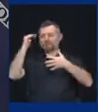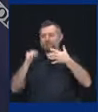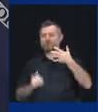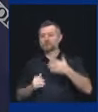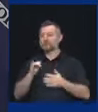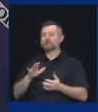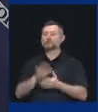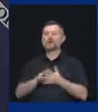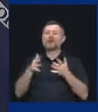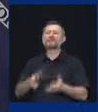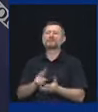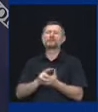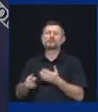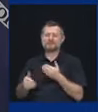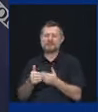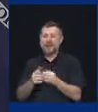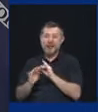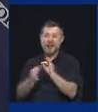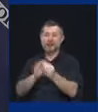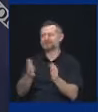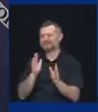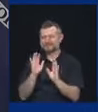You'd have to communicate with the teachers